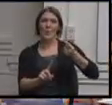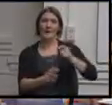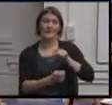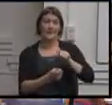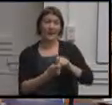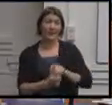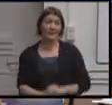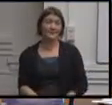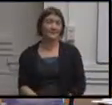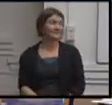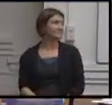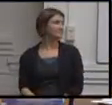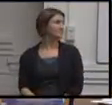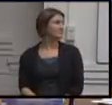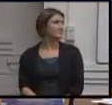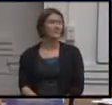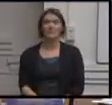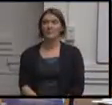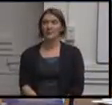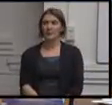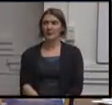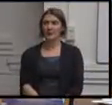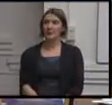item for consideration.